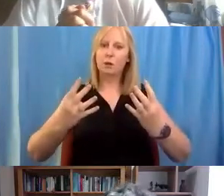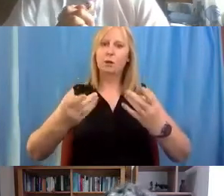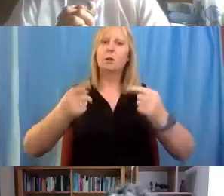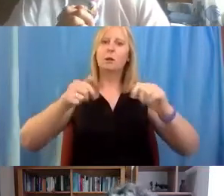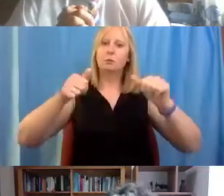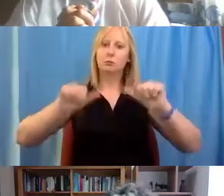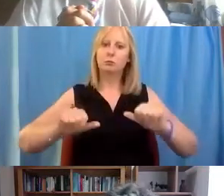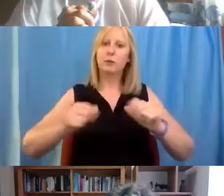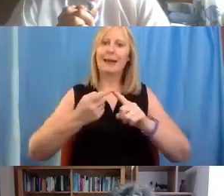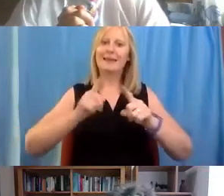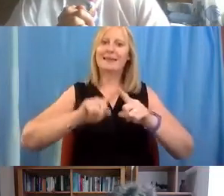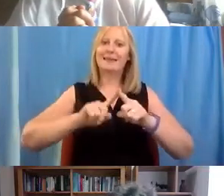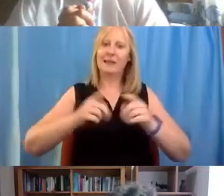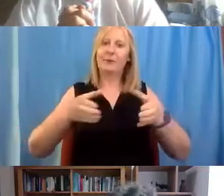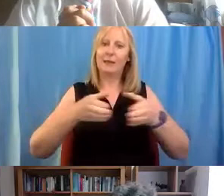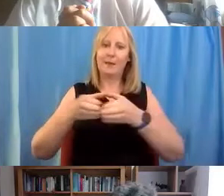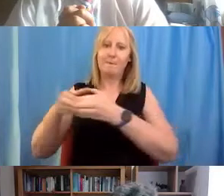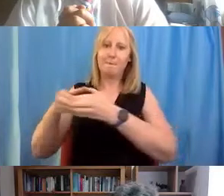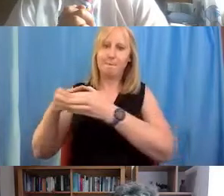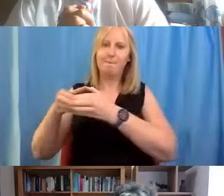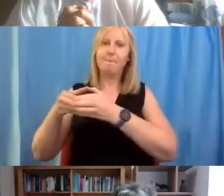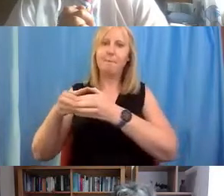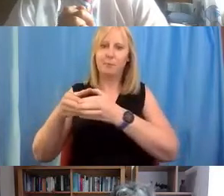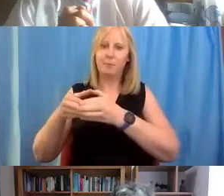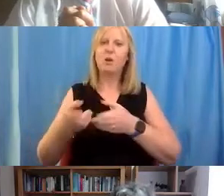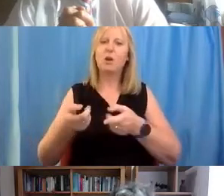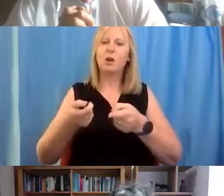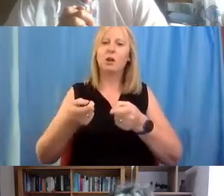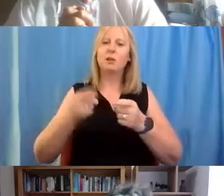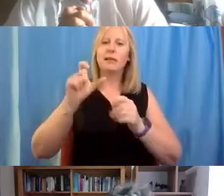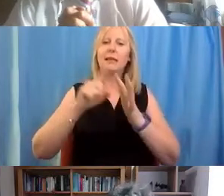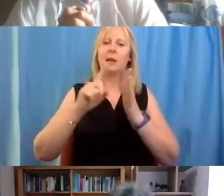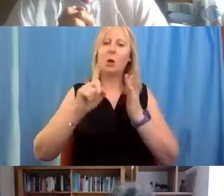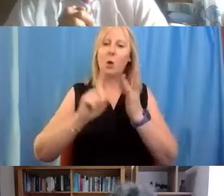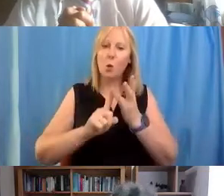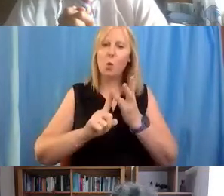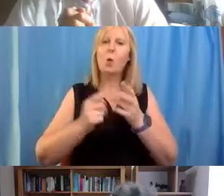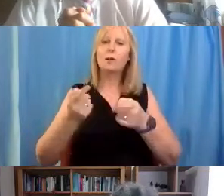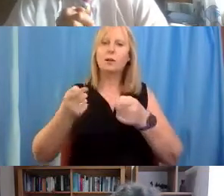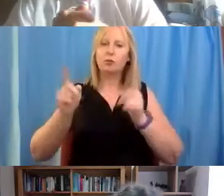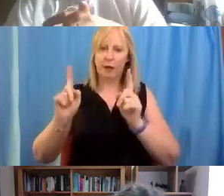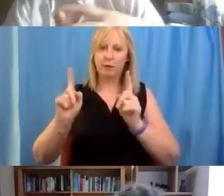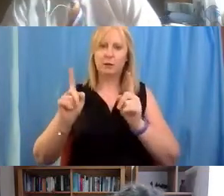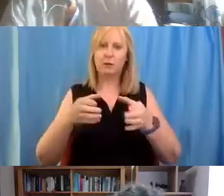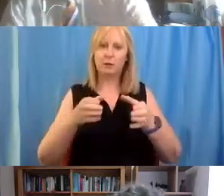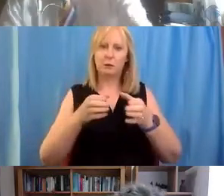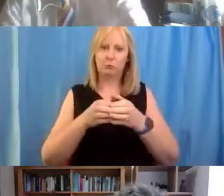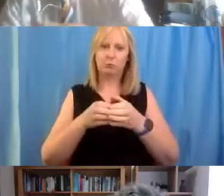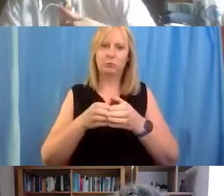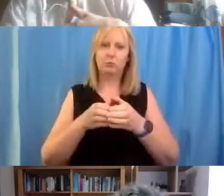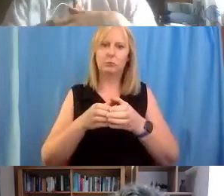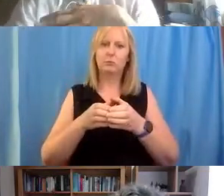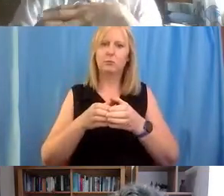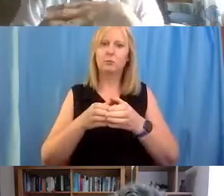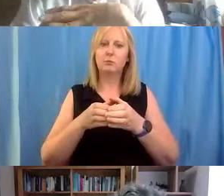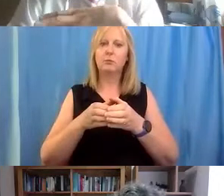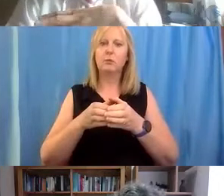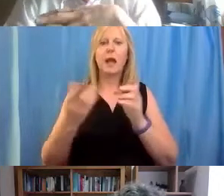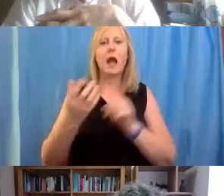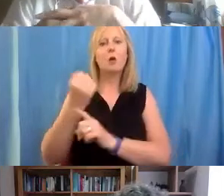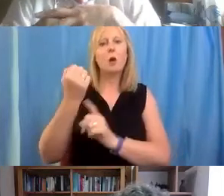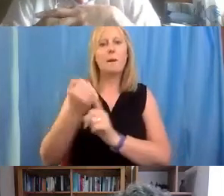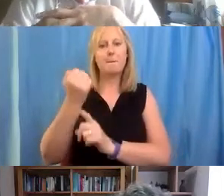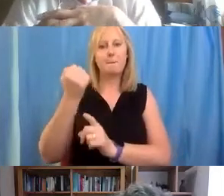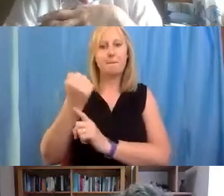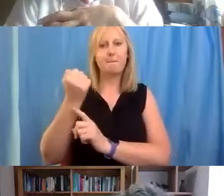so that's the chief executive and the directors of the organisation. And from that, in the yellow bit, the outcomes